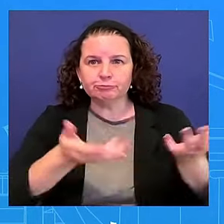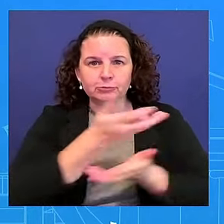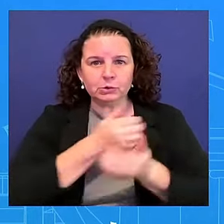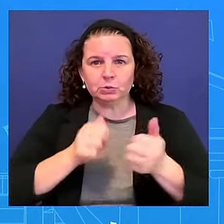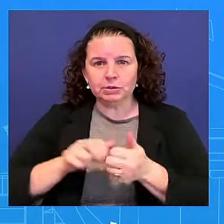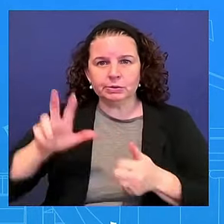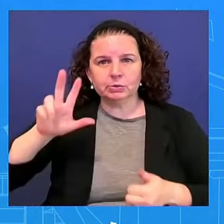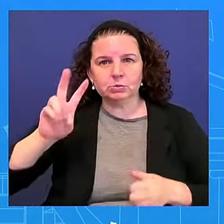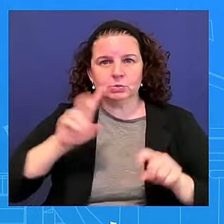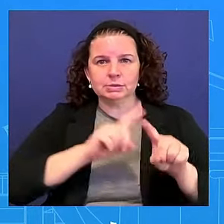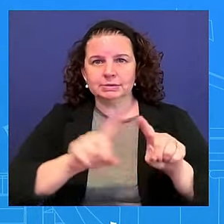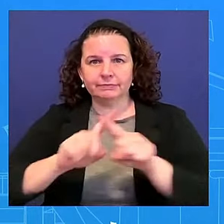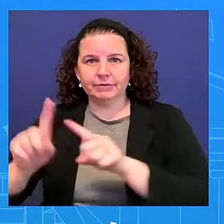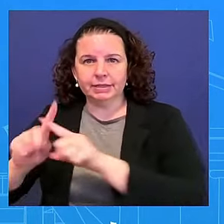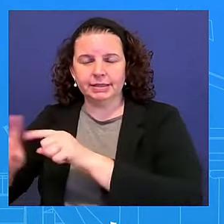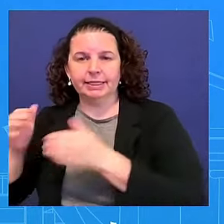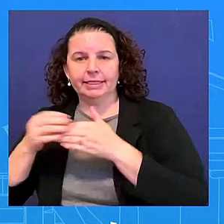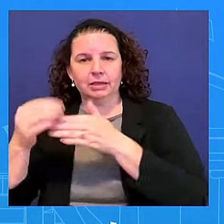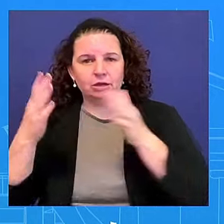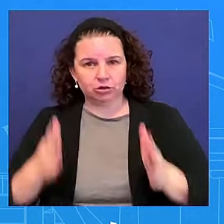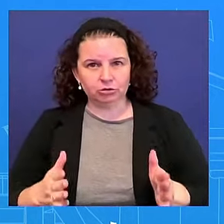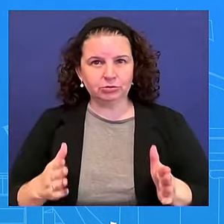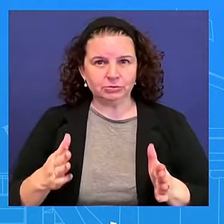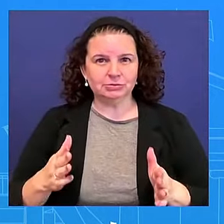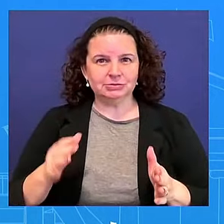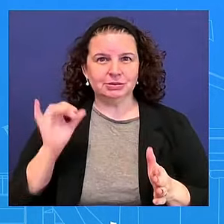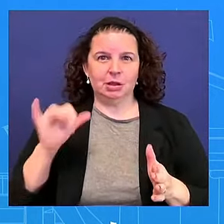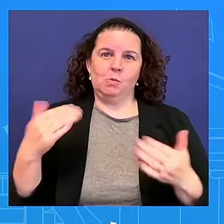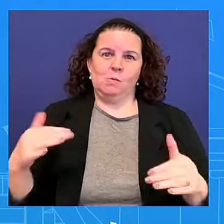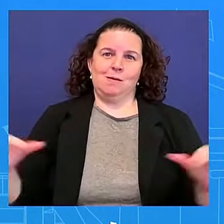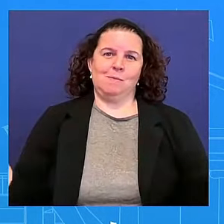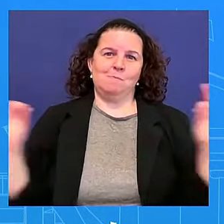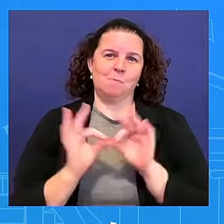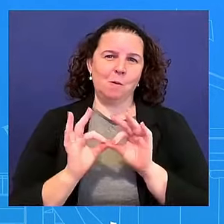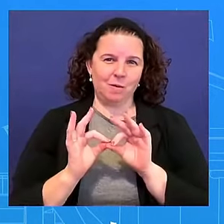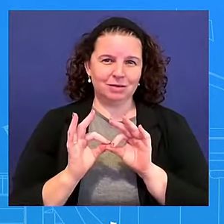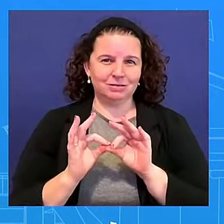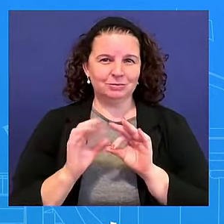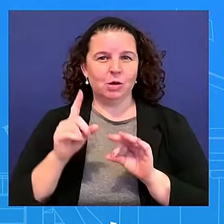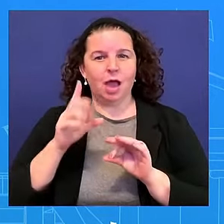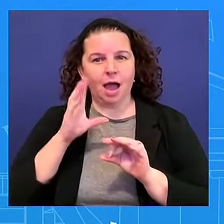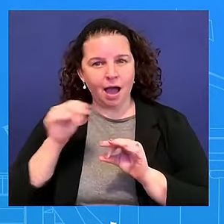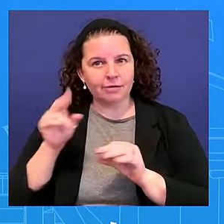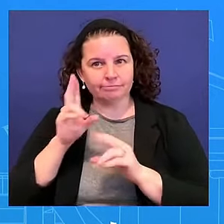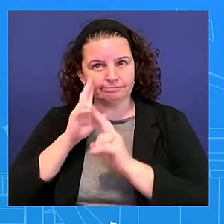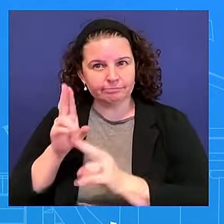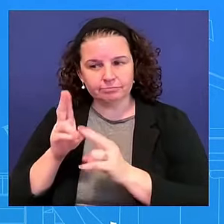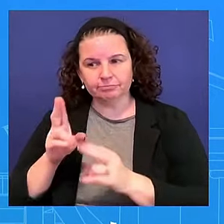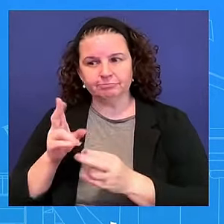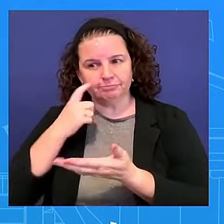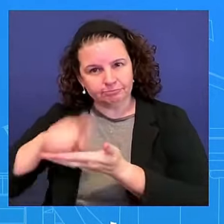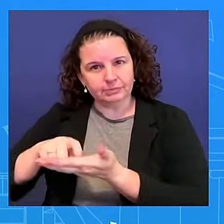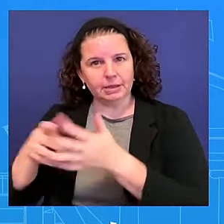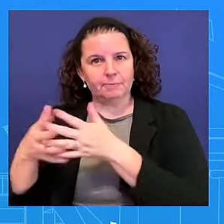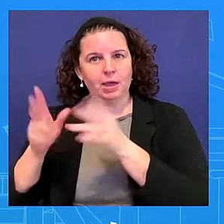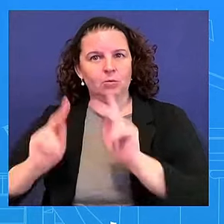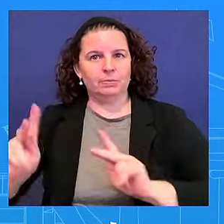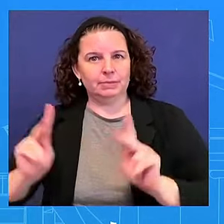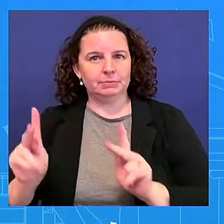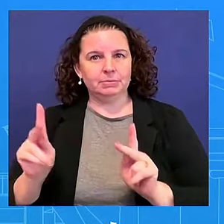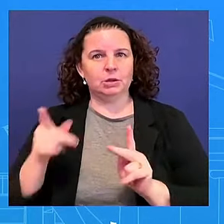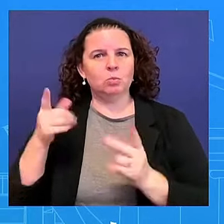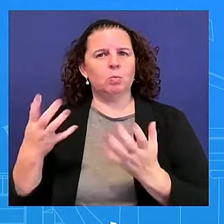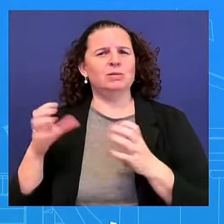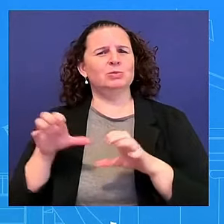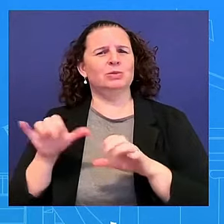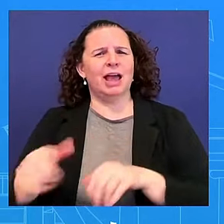That's, again, on behalf of the American people. So he wants to do that. He has a lot on his mind, and as it deals with